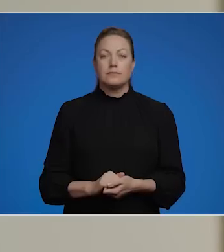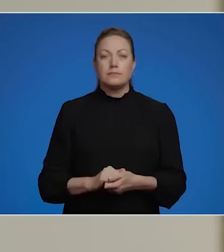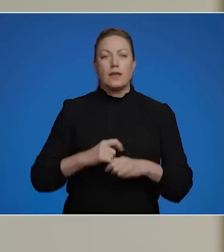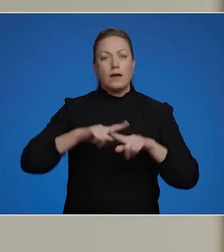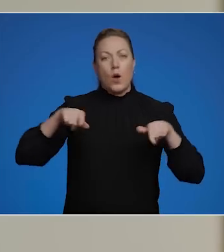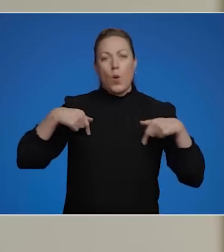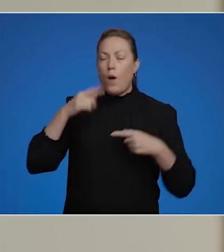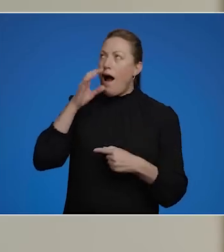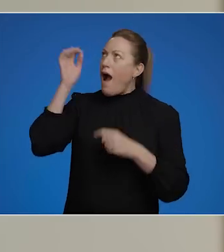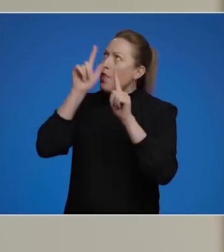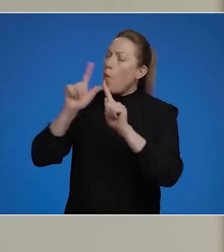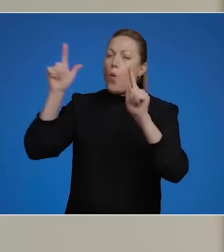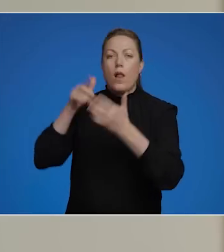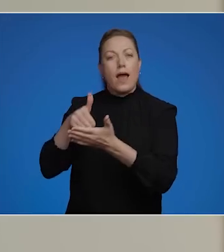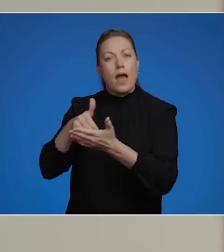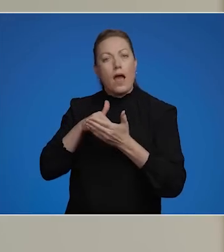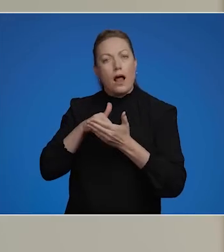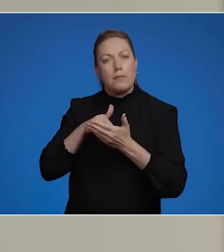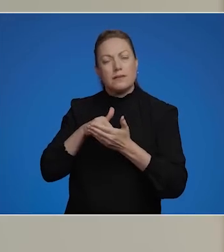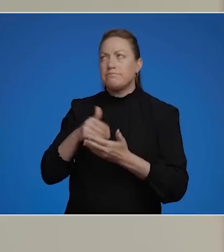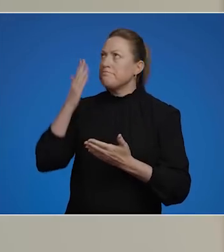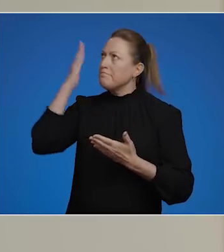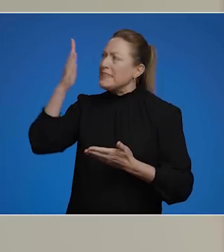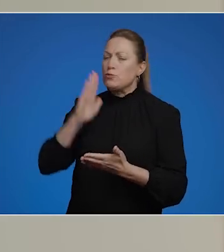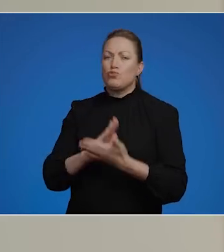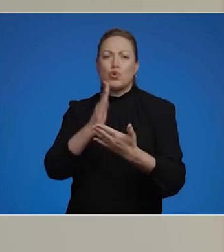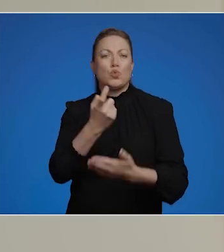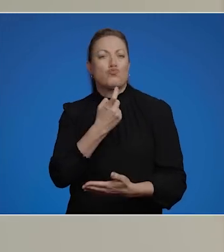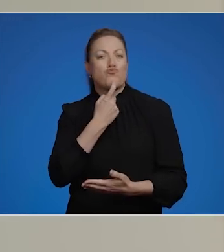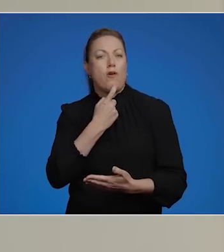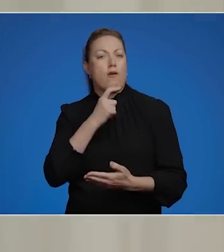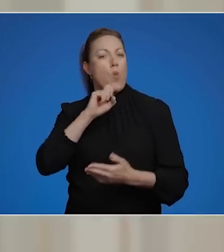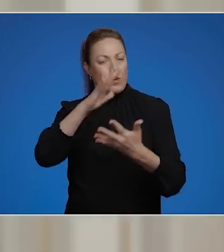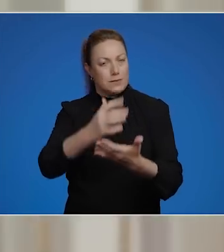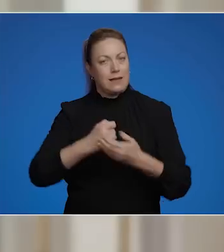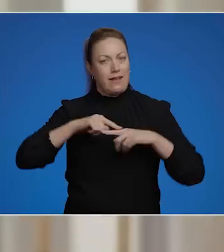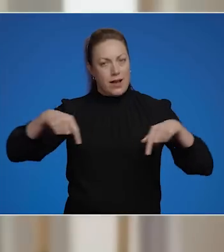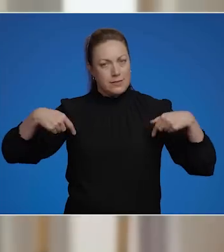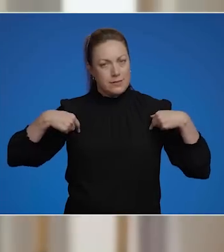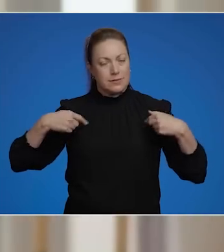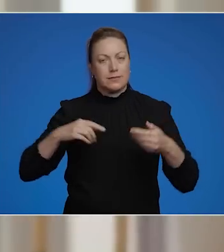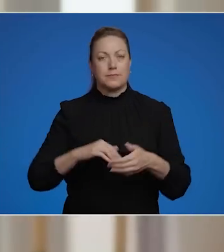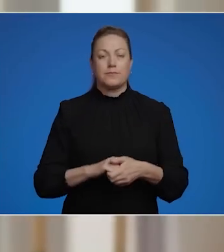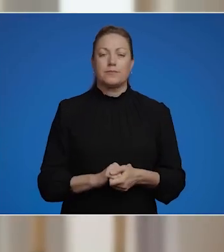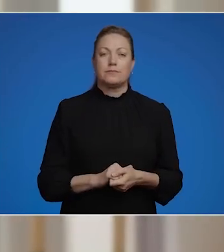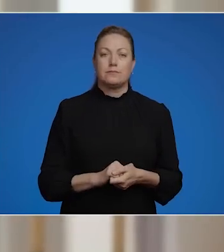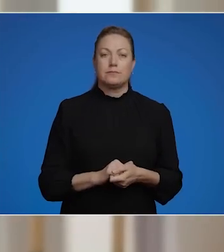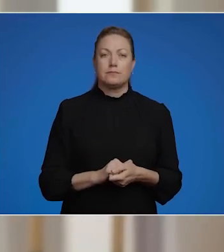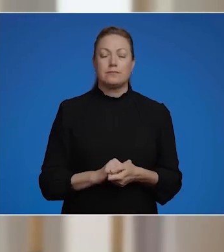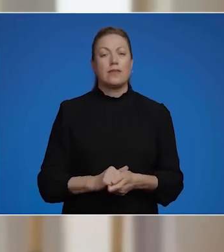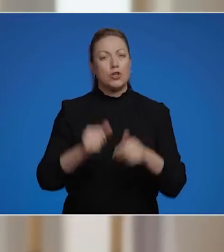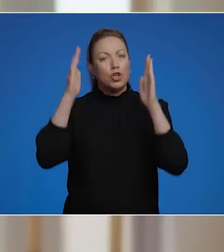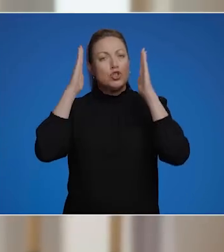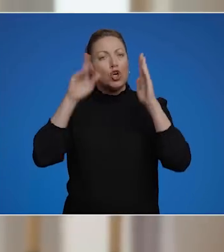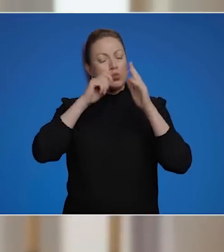Let us turn to the Lord for help, for our God is the rock who saves us. That the Church will grow in